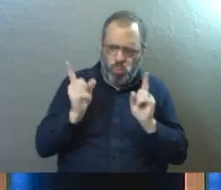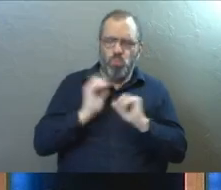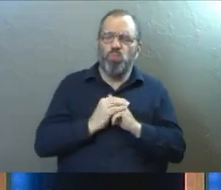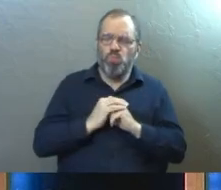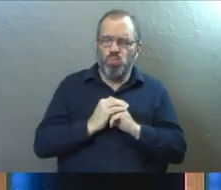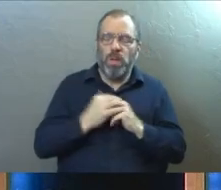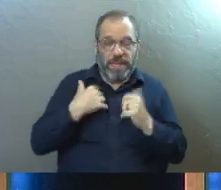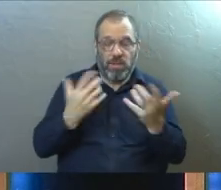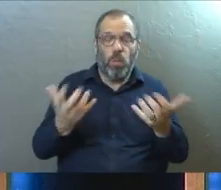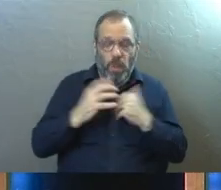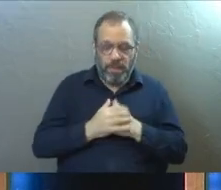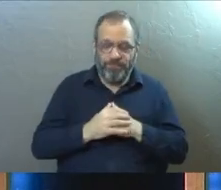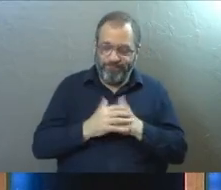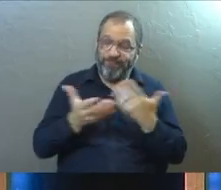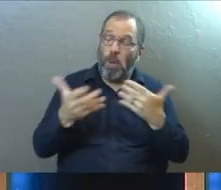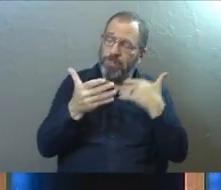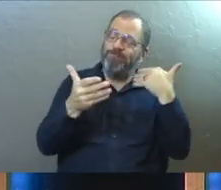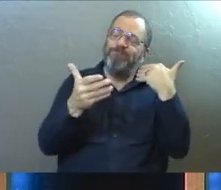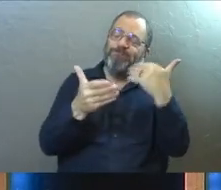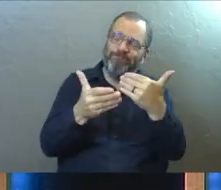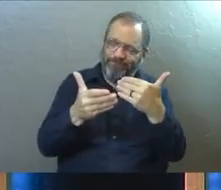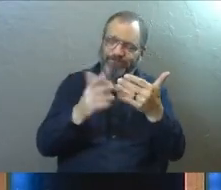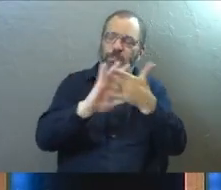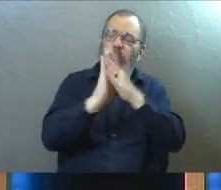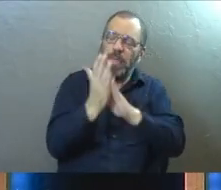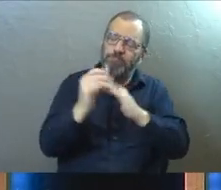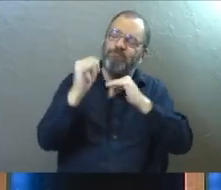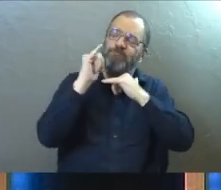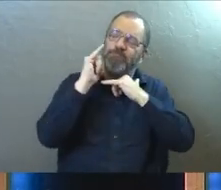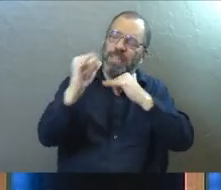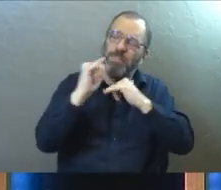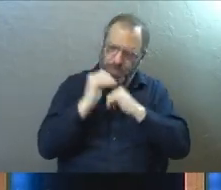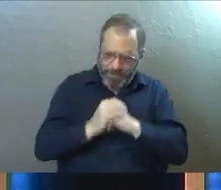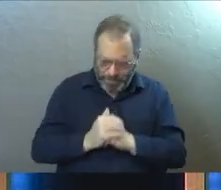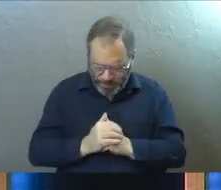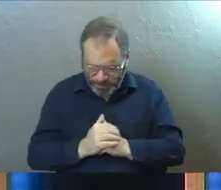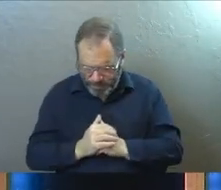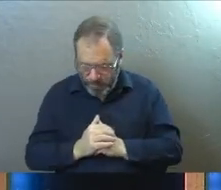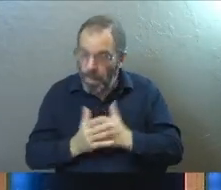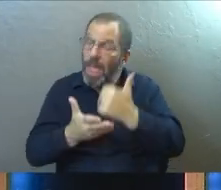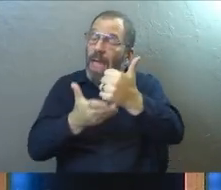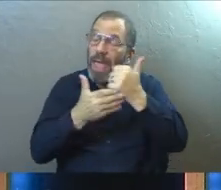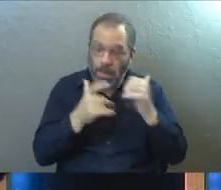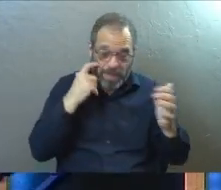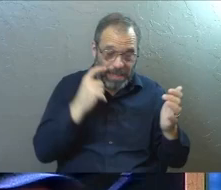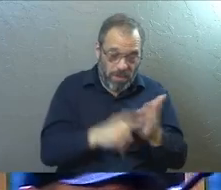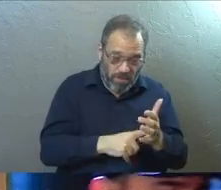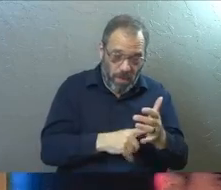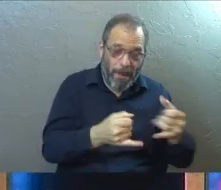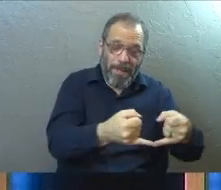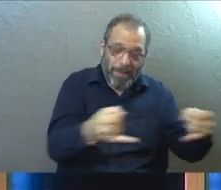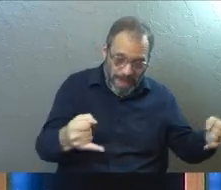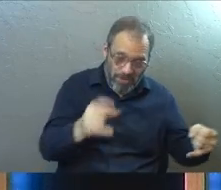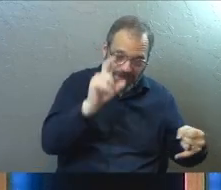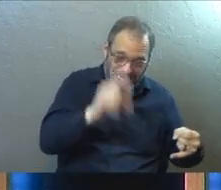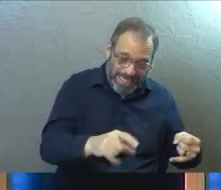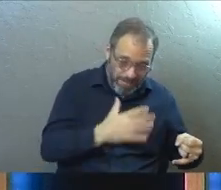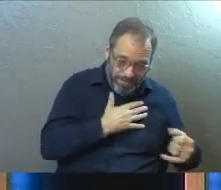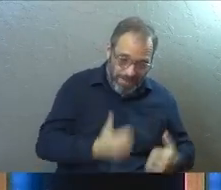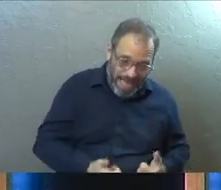do. We want to be near to you. We want to become like you. God, help us identify the bumpers we need in our lives,